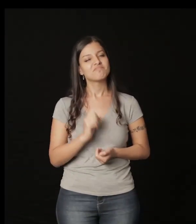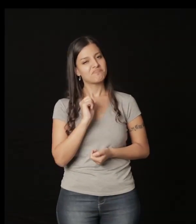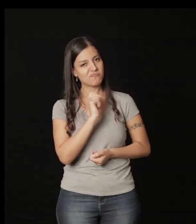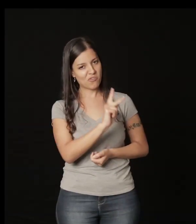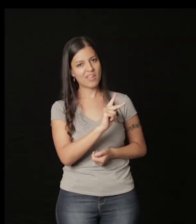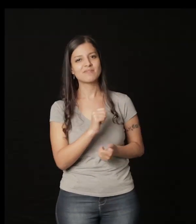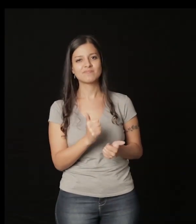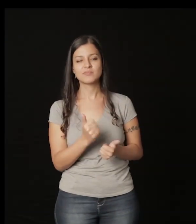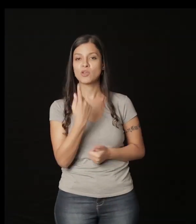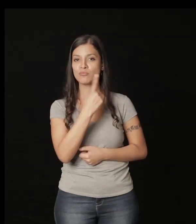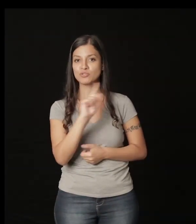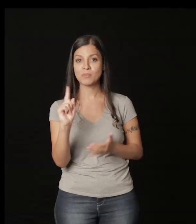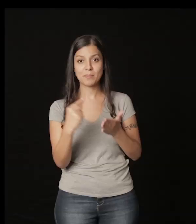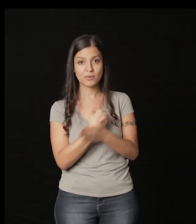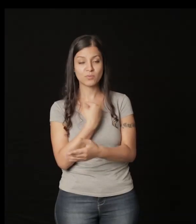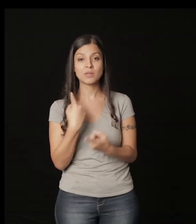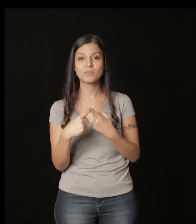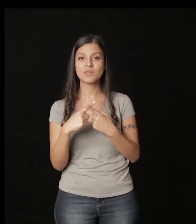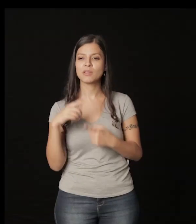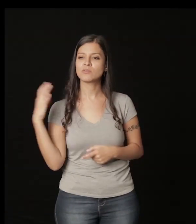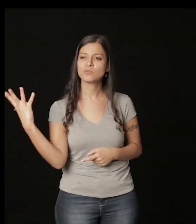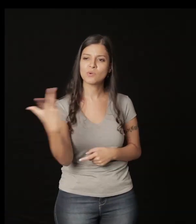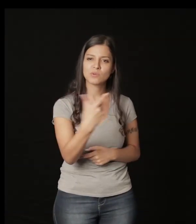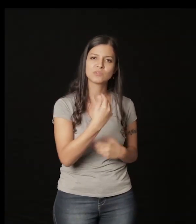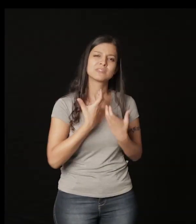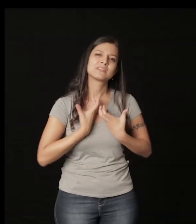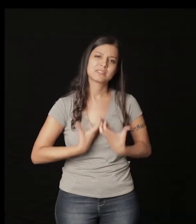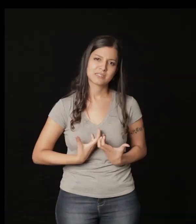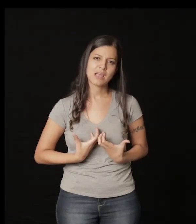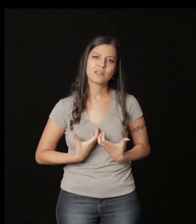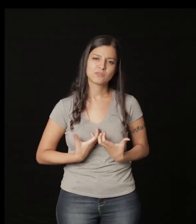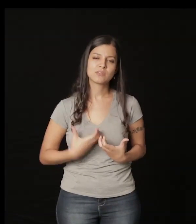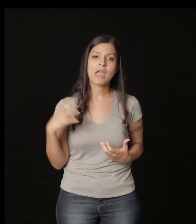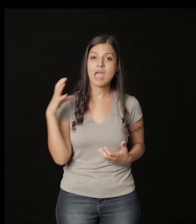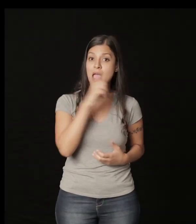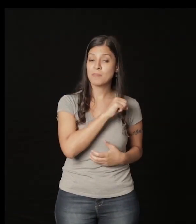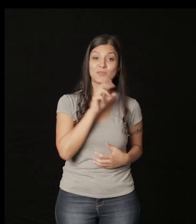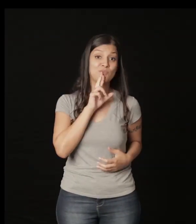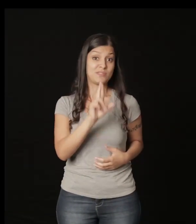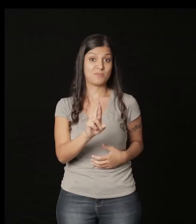Okay, I think this should definitely be the last because everyone's very tired. But